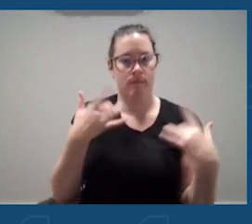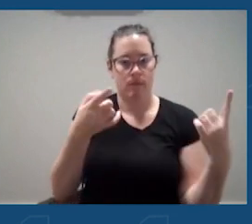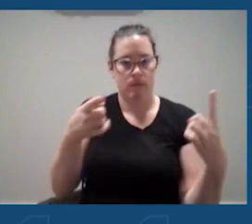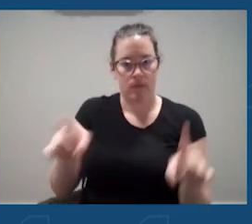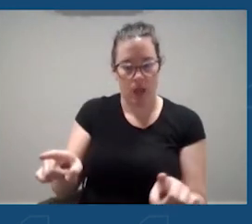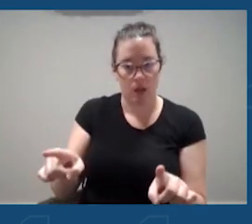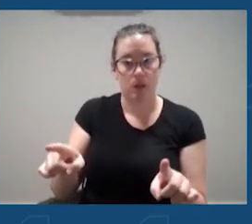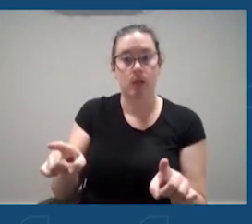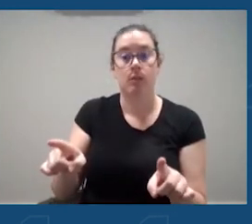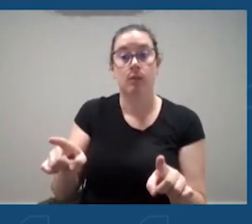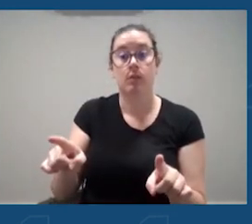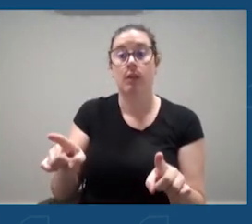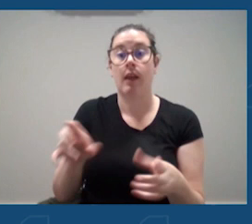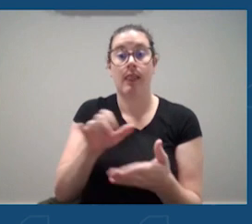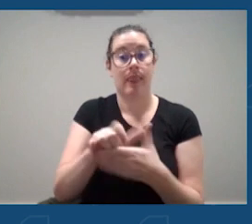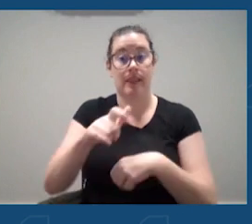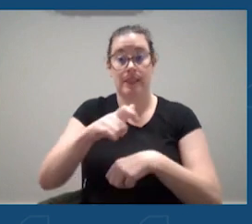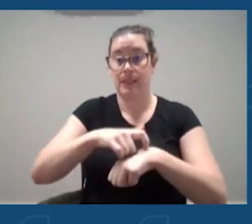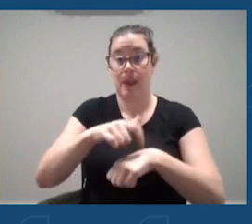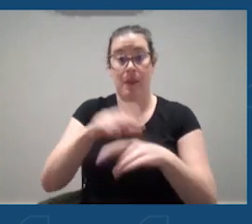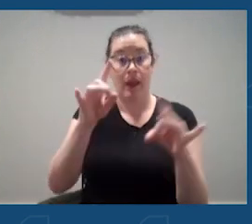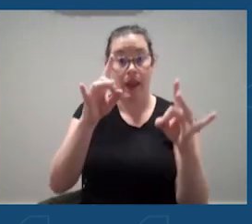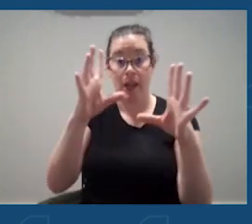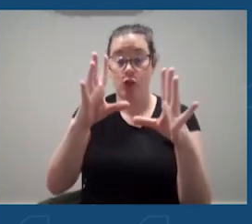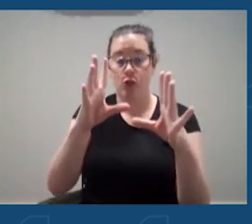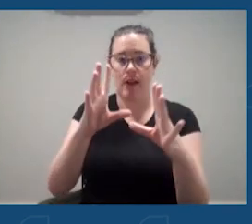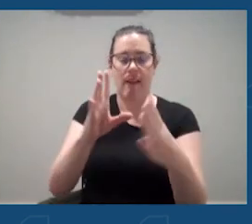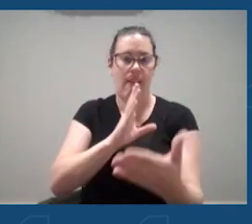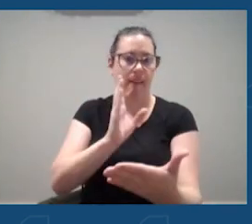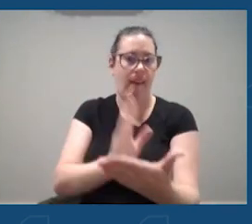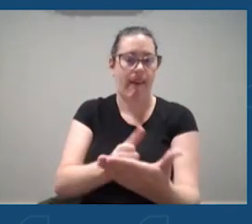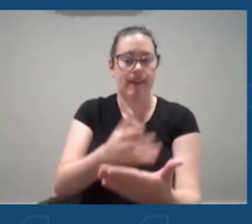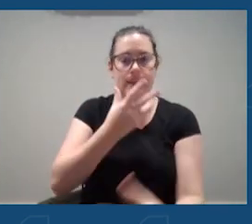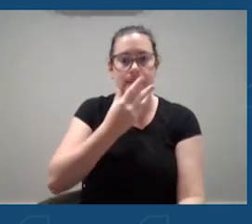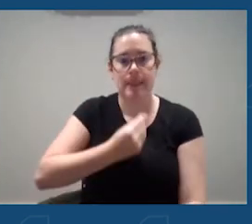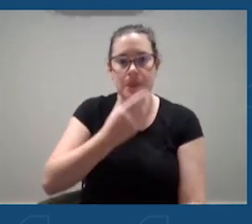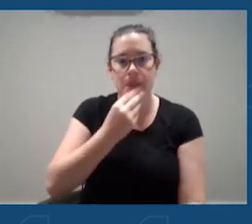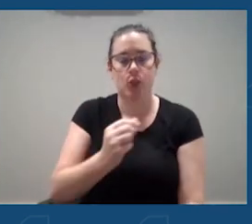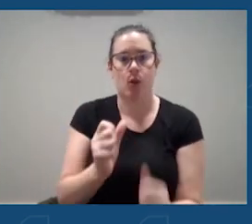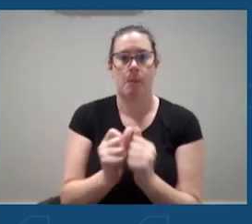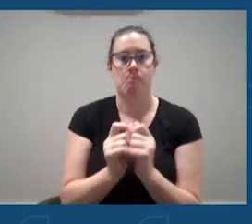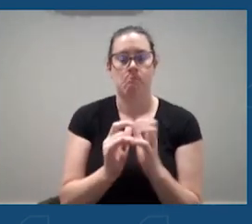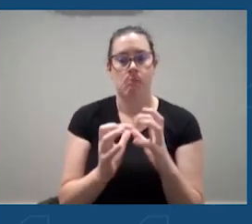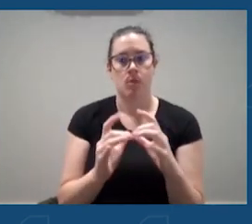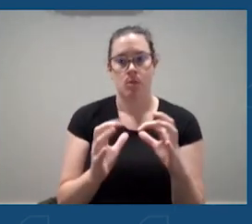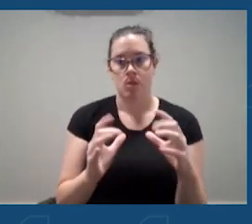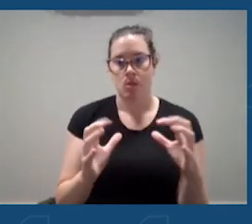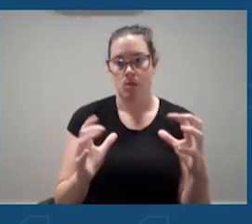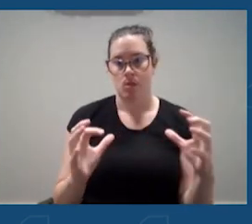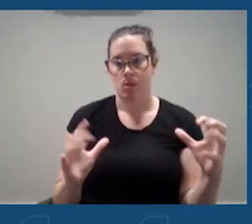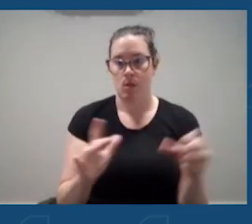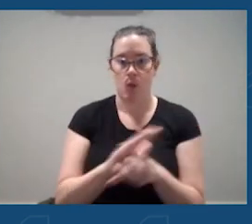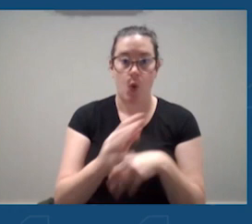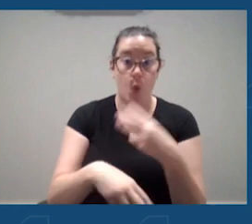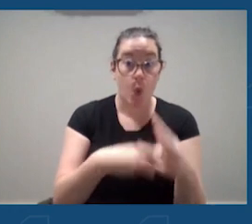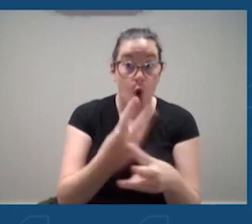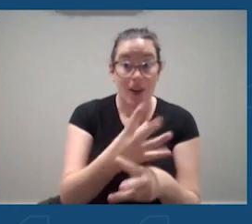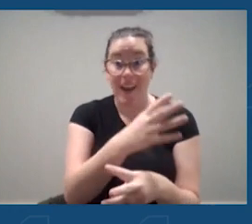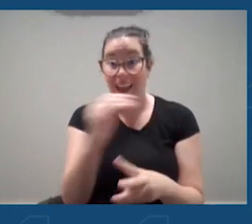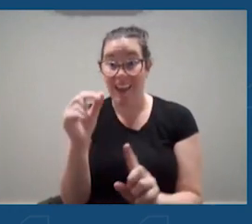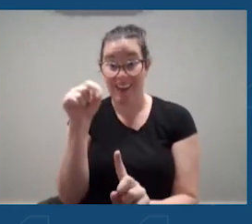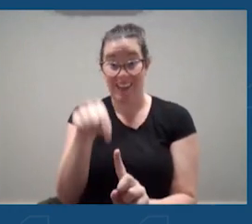time when hatred and anti-Semitism are exploding around the world and in our